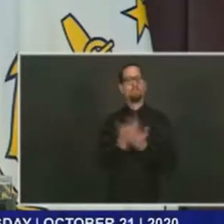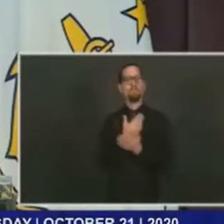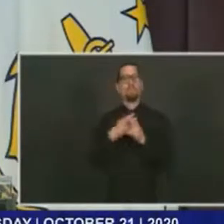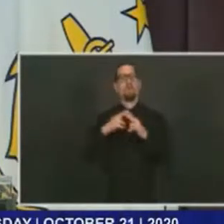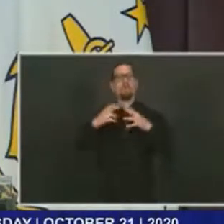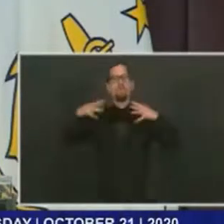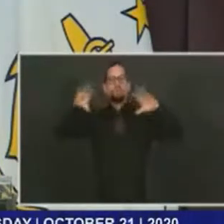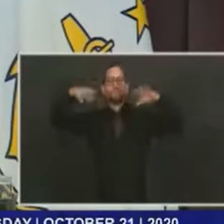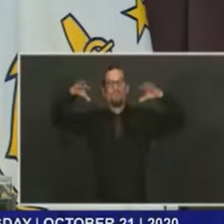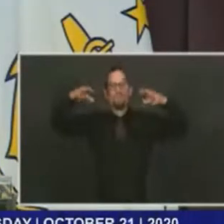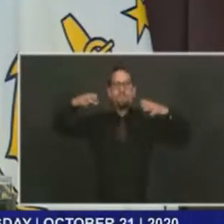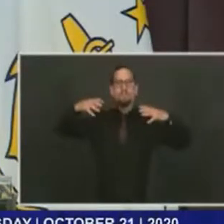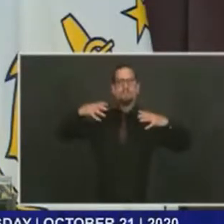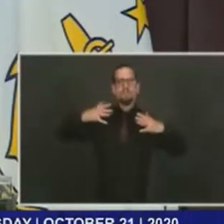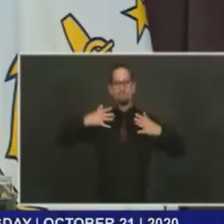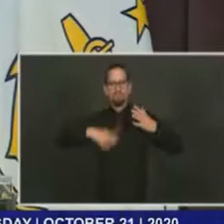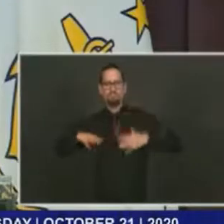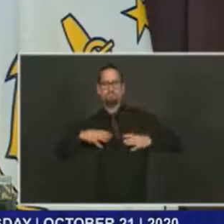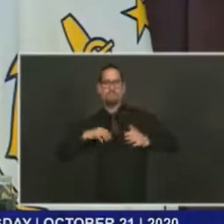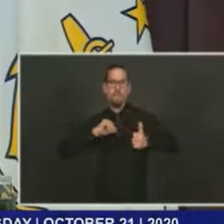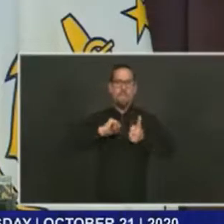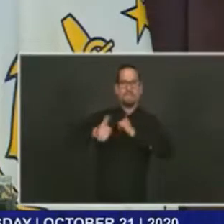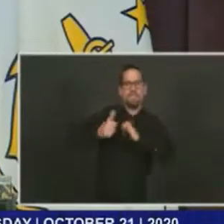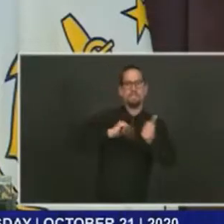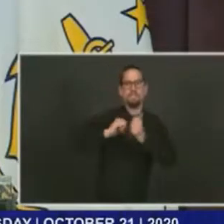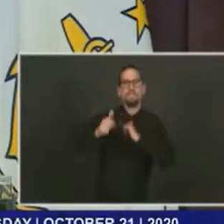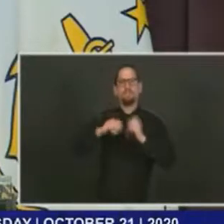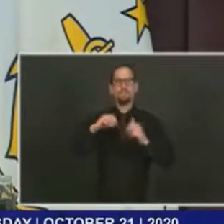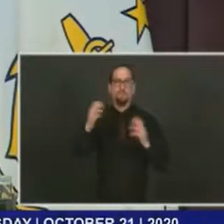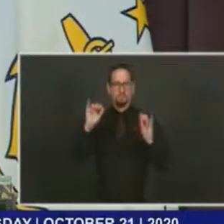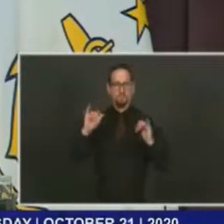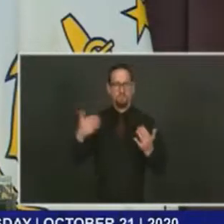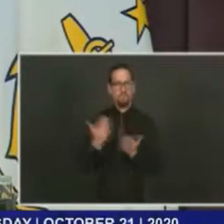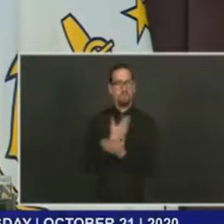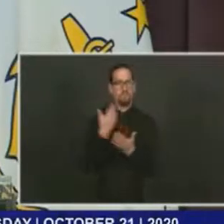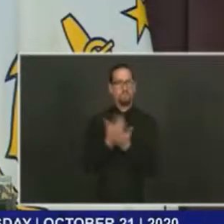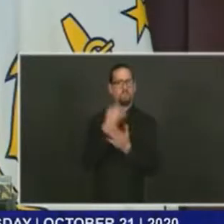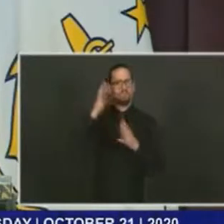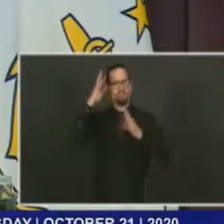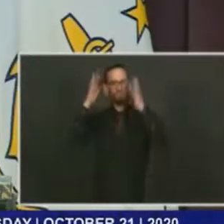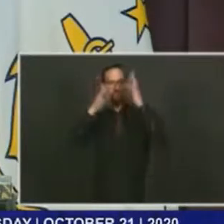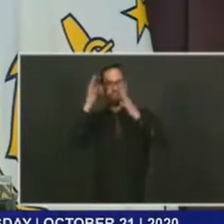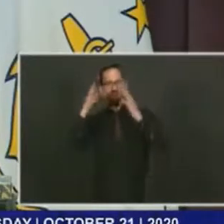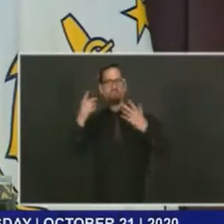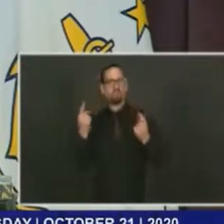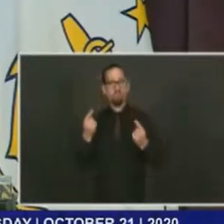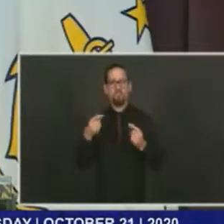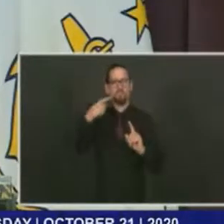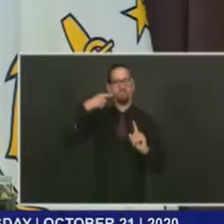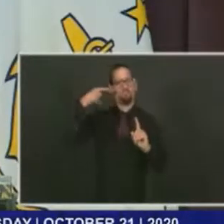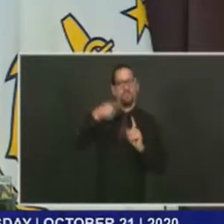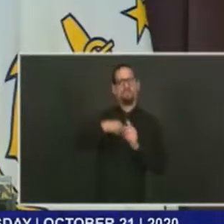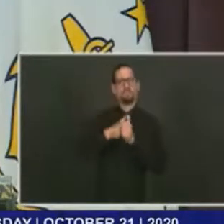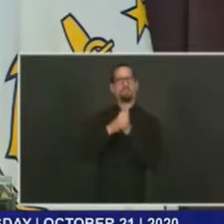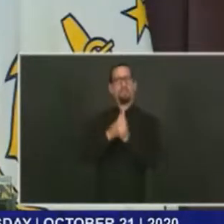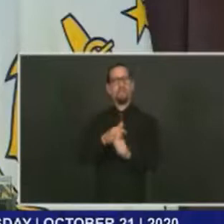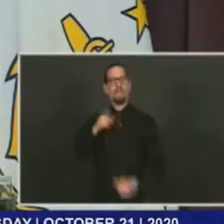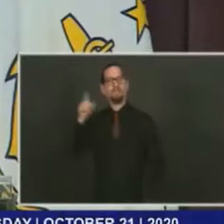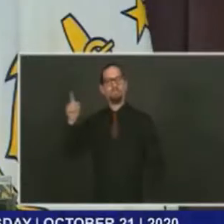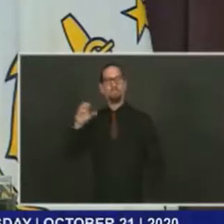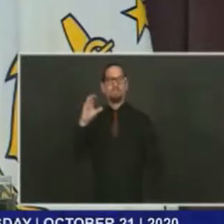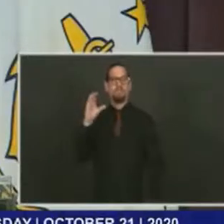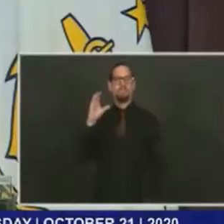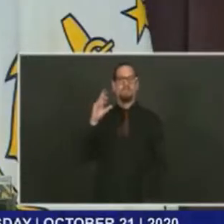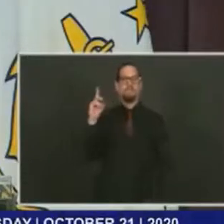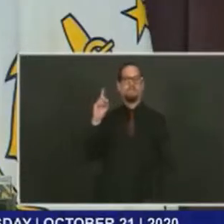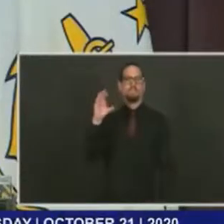Rhode Island students to share how you'll be celebrating Halloween this year while following the public health guidance. I've already